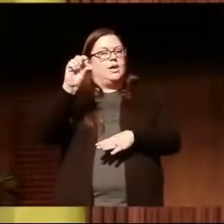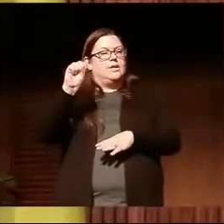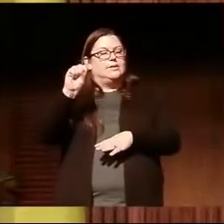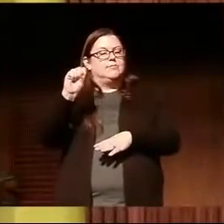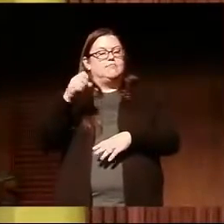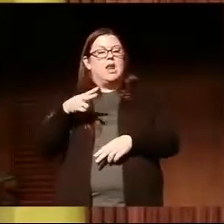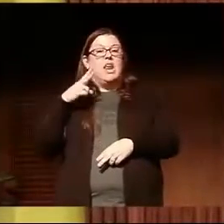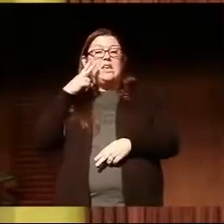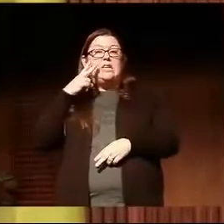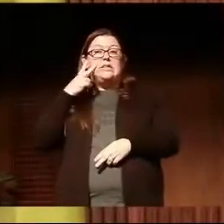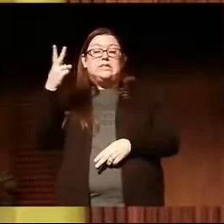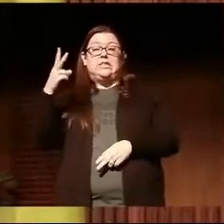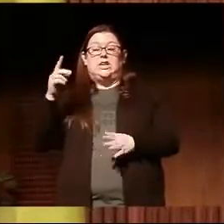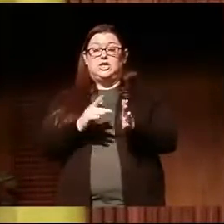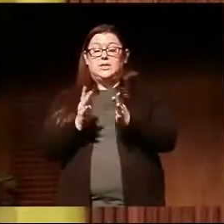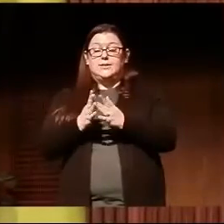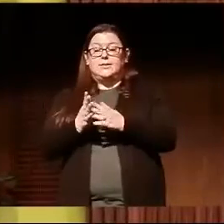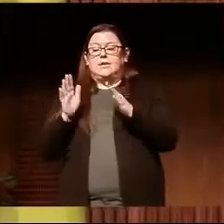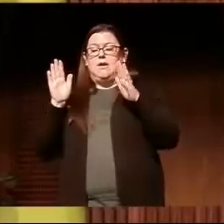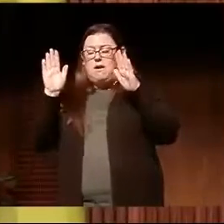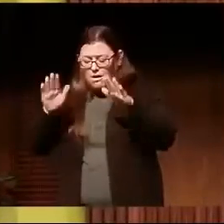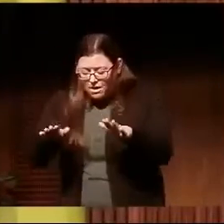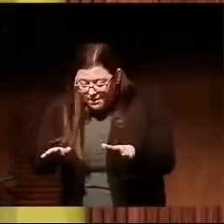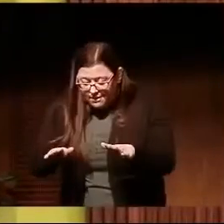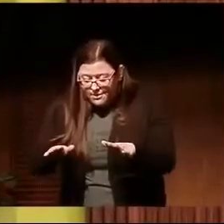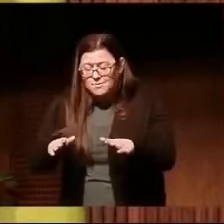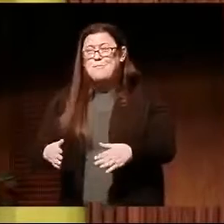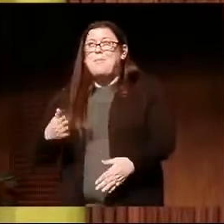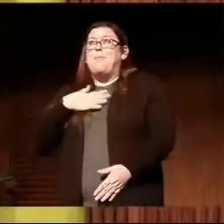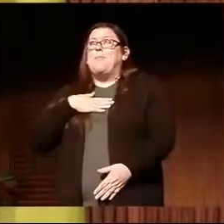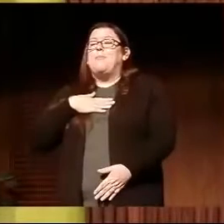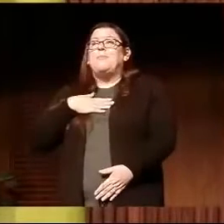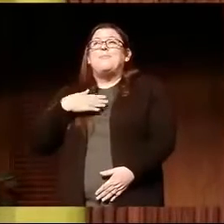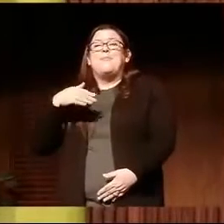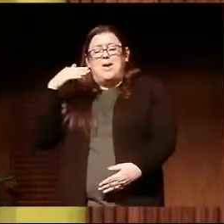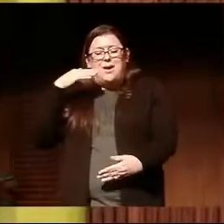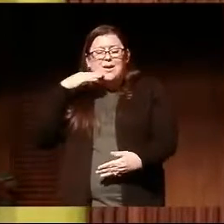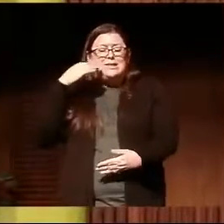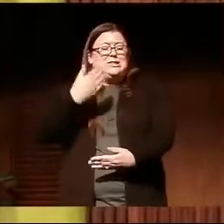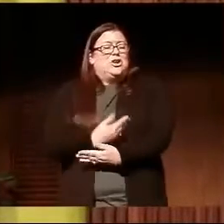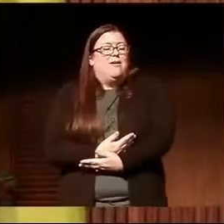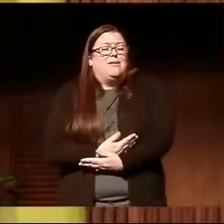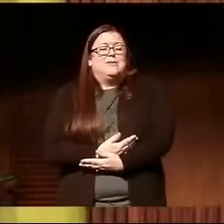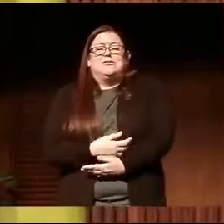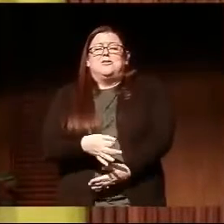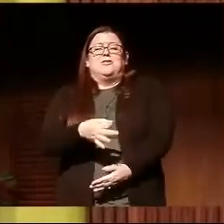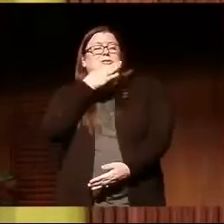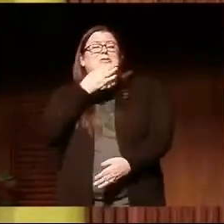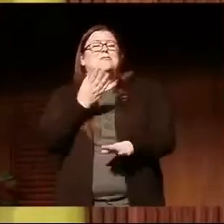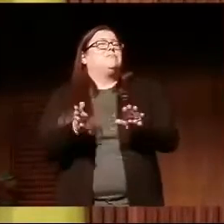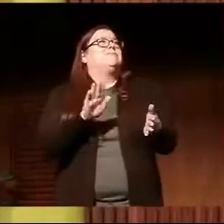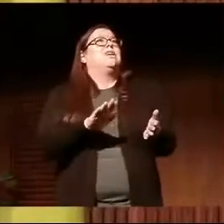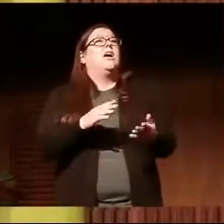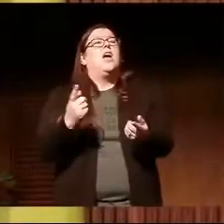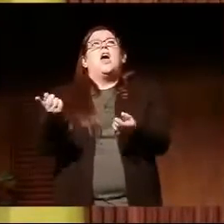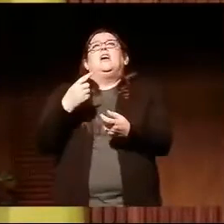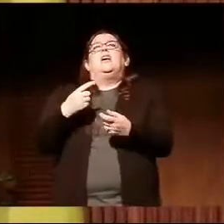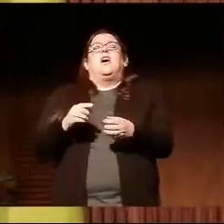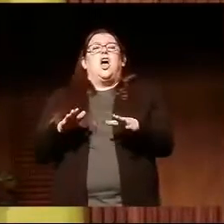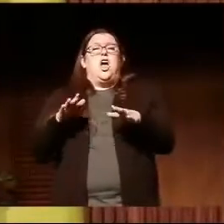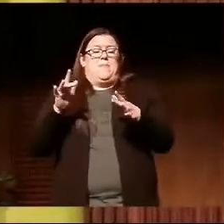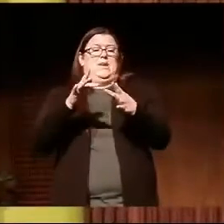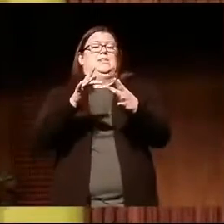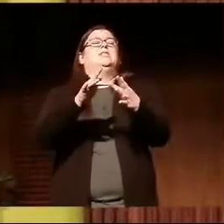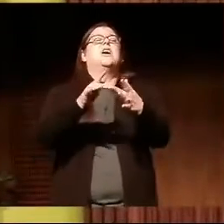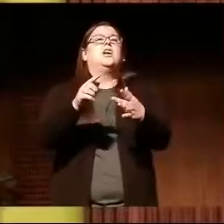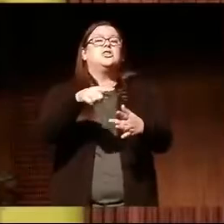fell at his feet and implored him earnestly, saying, "My little daughter is at the point of death. Come and lay your hands on her so that